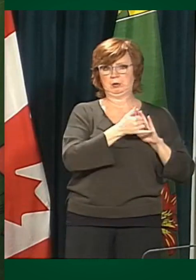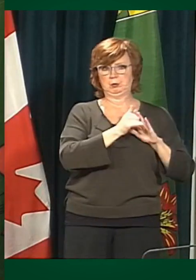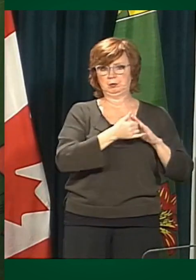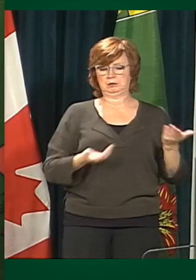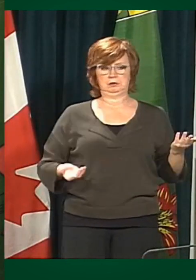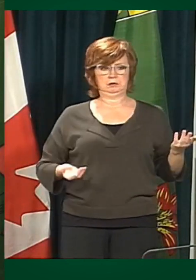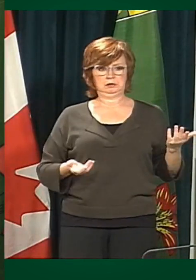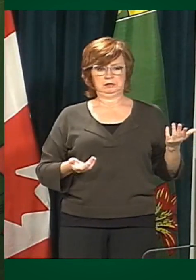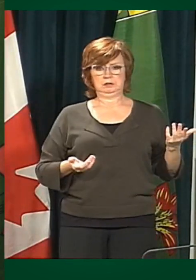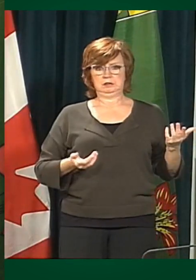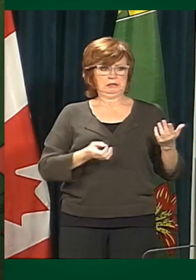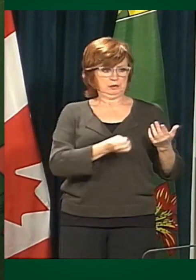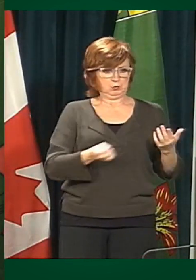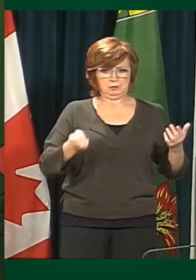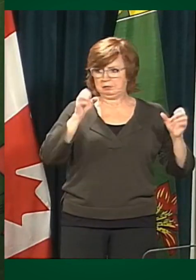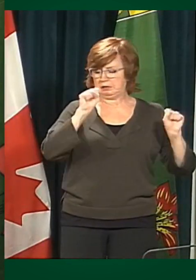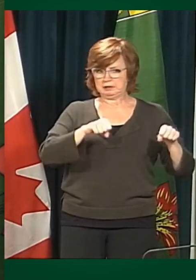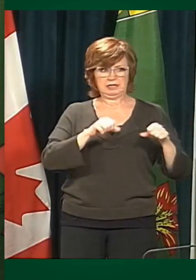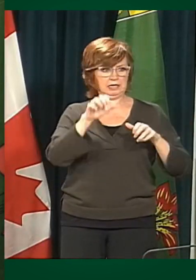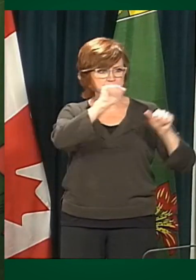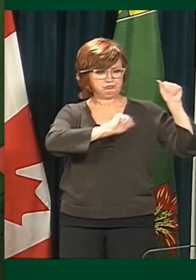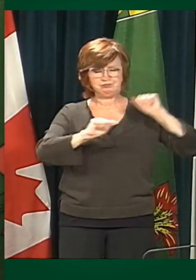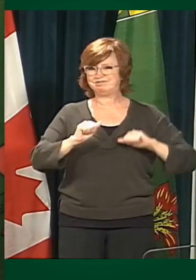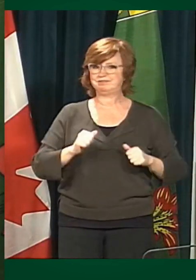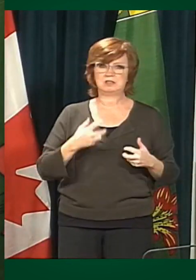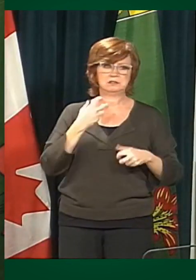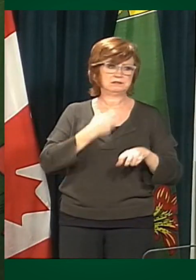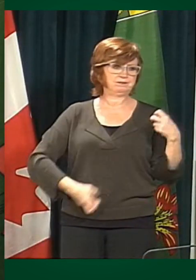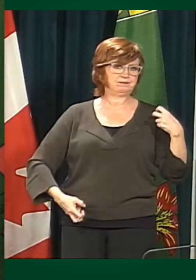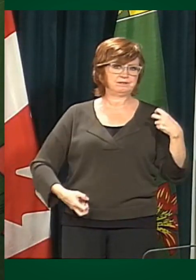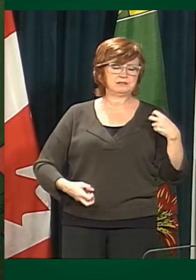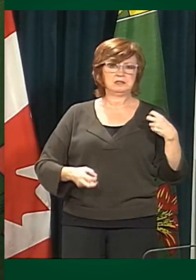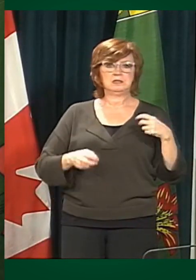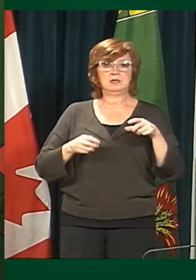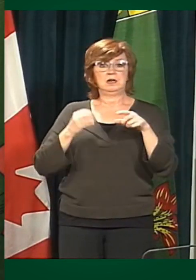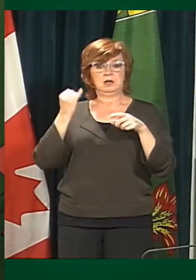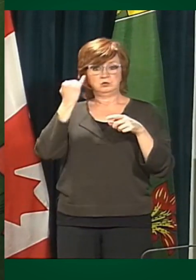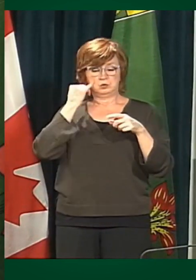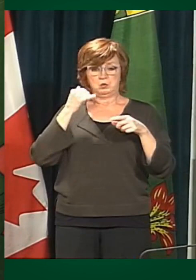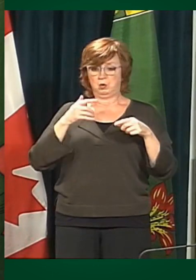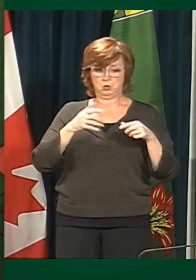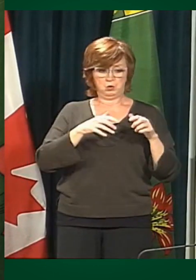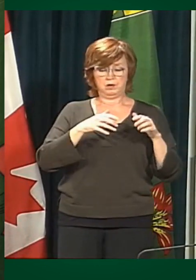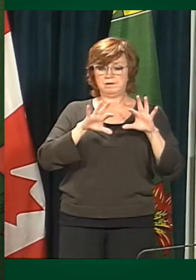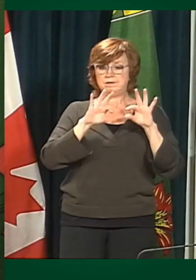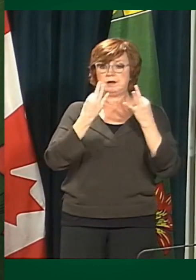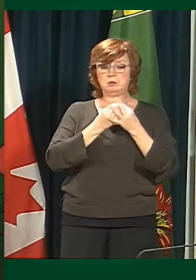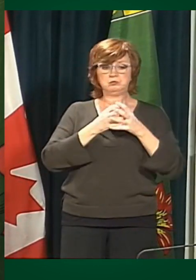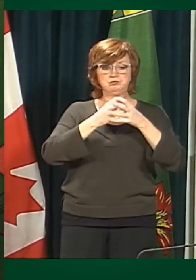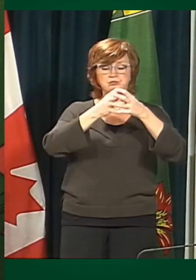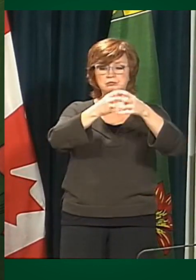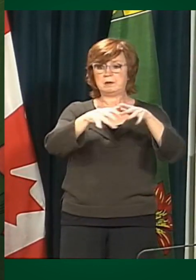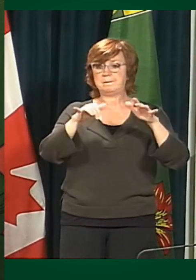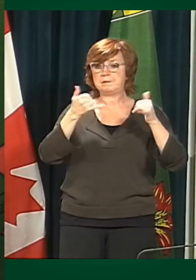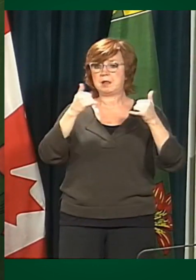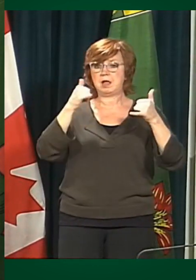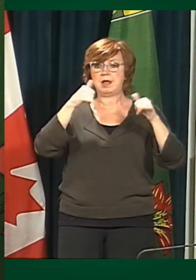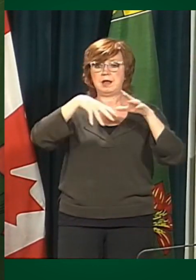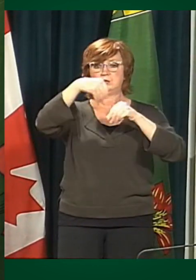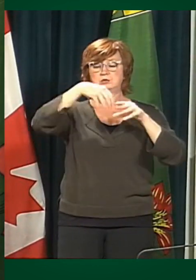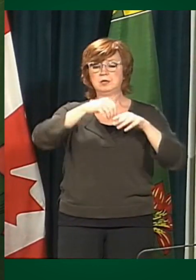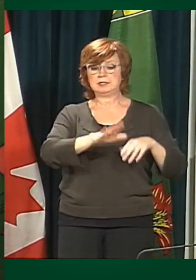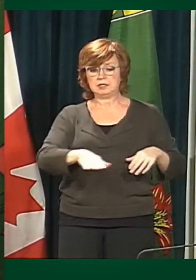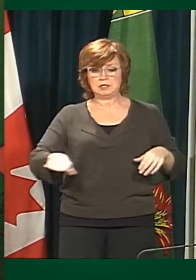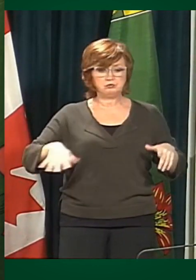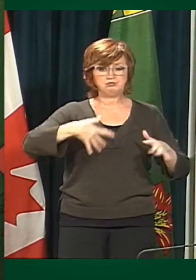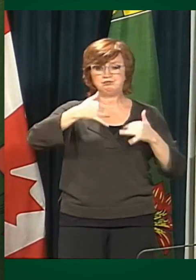play structures while we're out and about, please do keep your children off structures that have been taped off. And so, with that, I